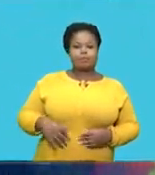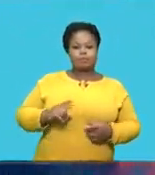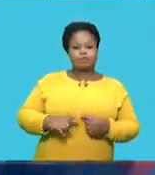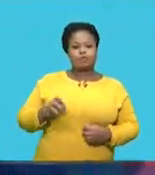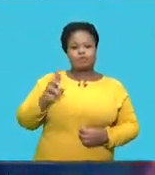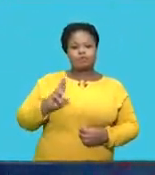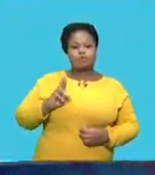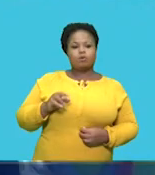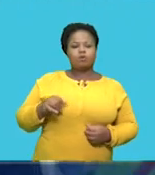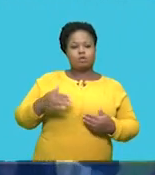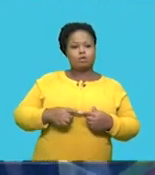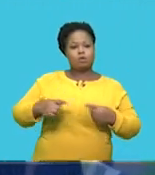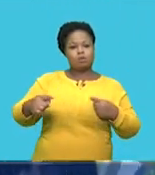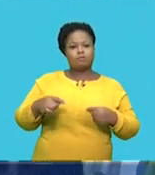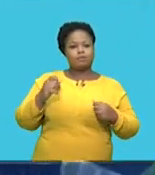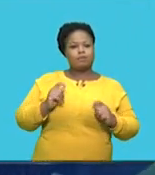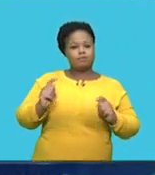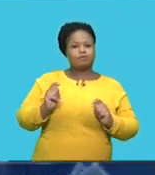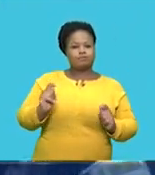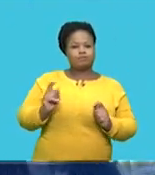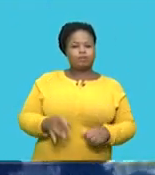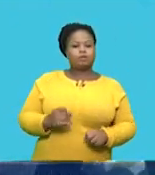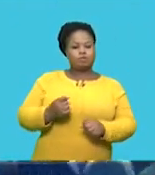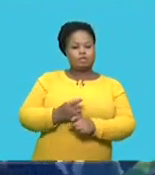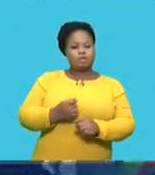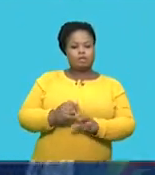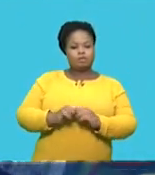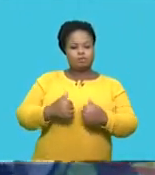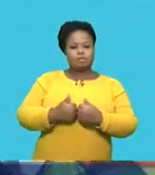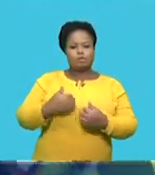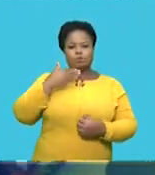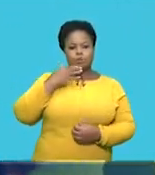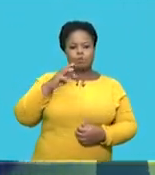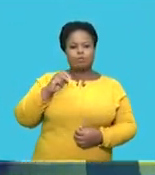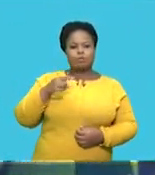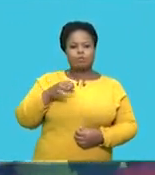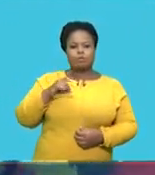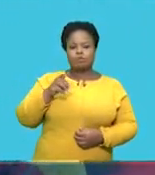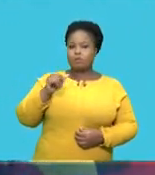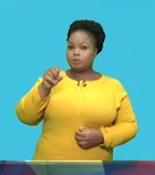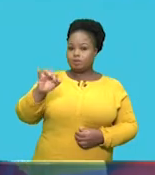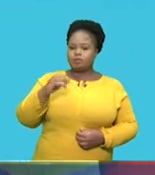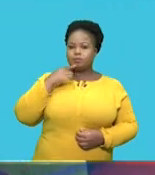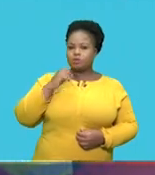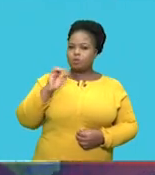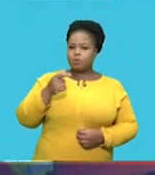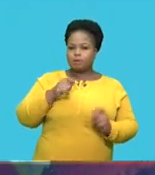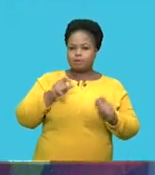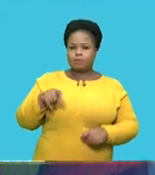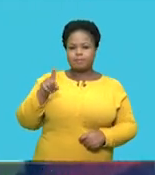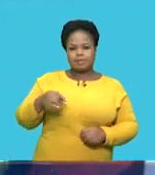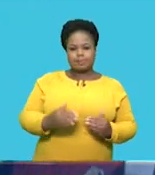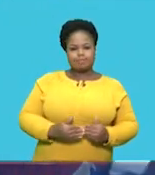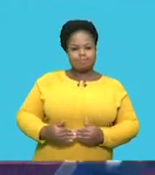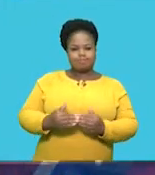Roodepoort Long Distance Taxi Association le mqolisi Qabanisa o kgothaleditse bakganni go beng pelonolo ka losong